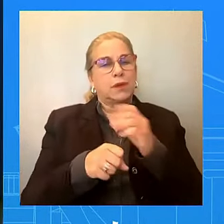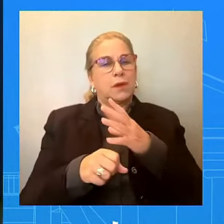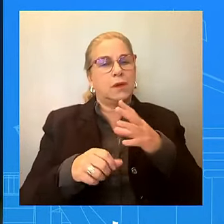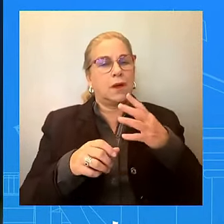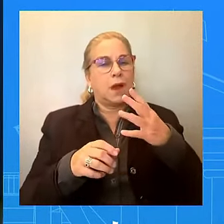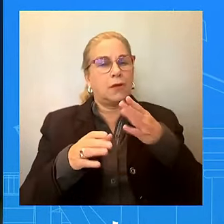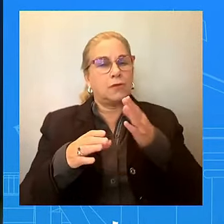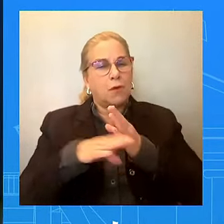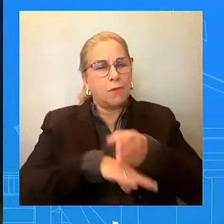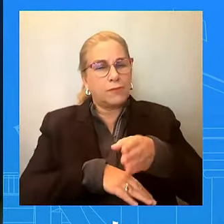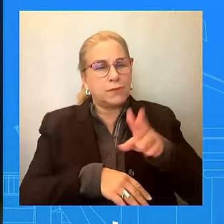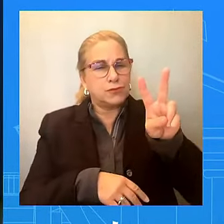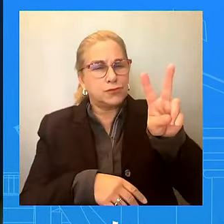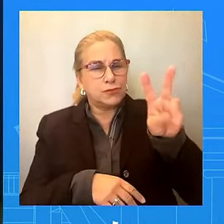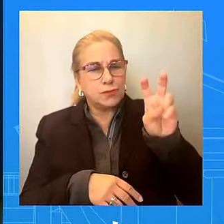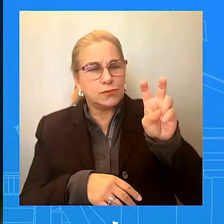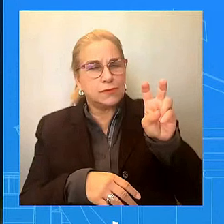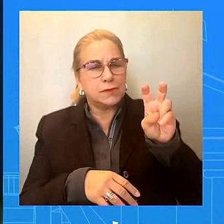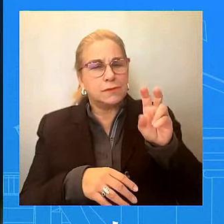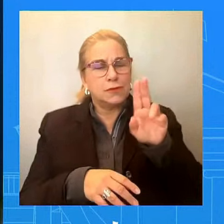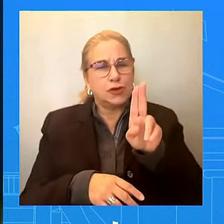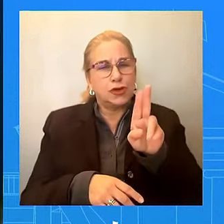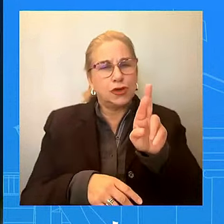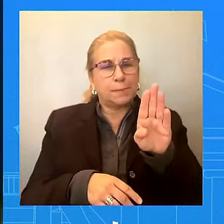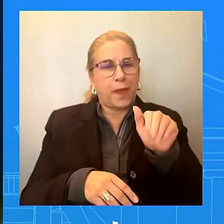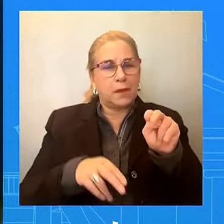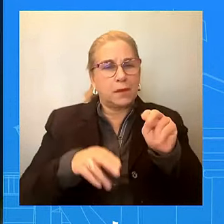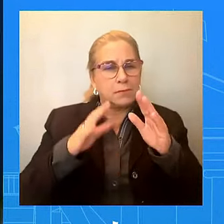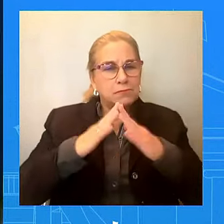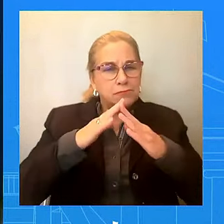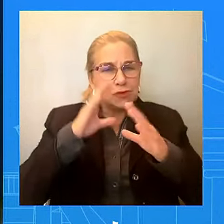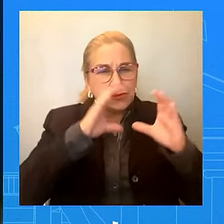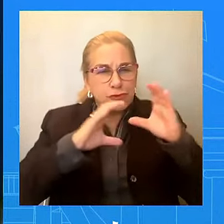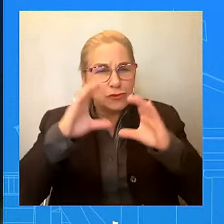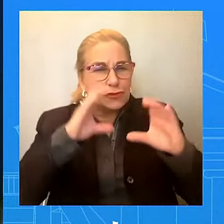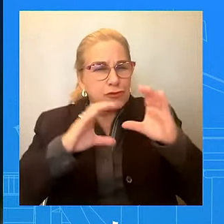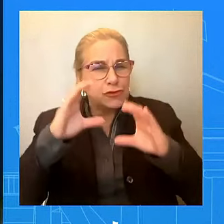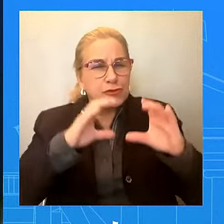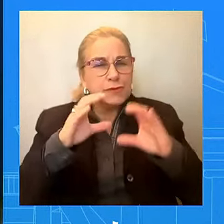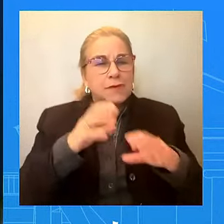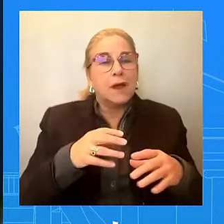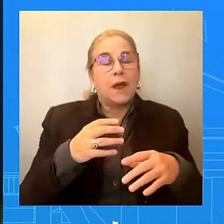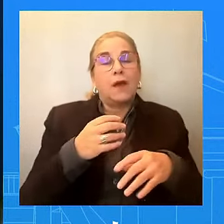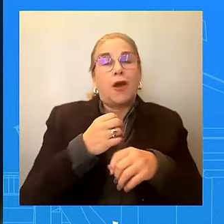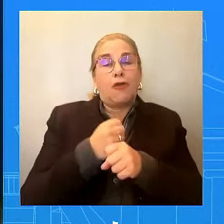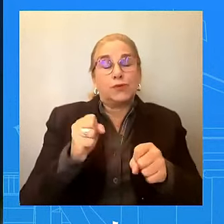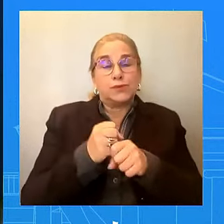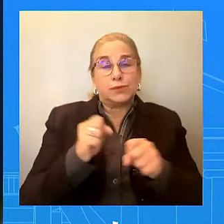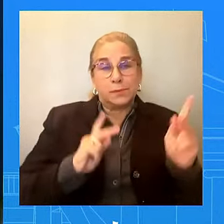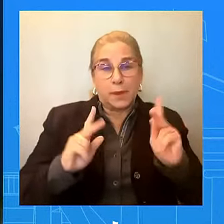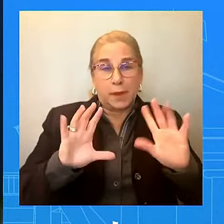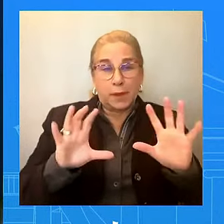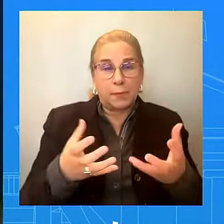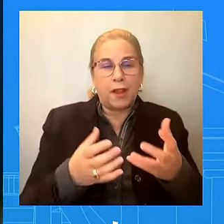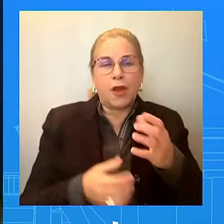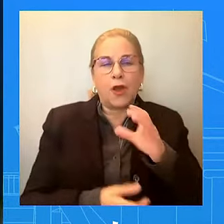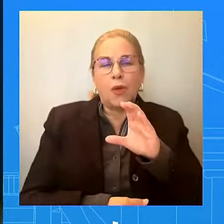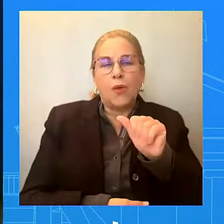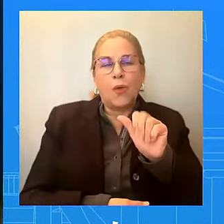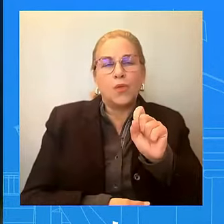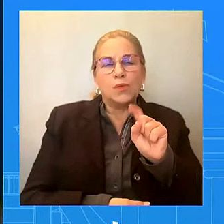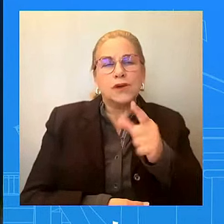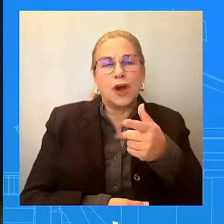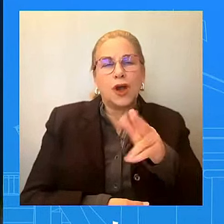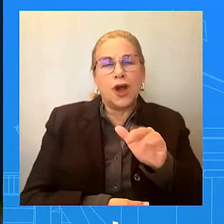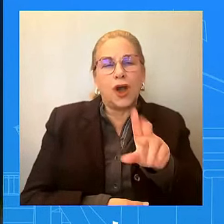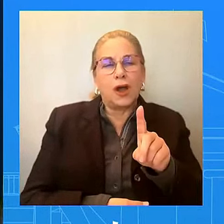swift water rescue teams with rescues already underway. Over 1,000 federal personnel, all